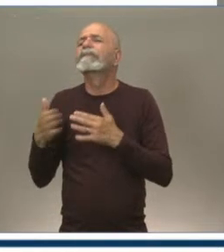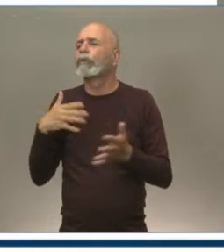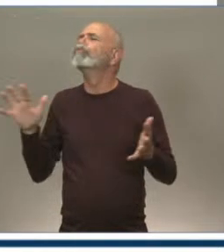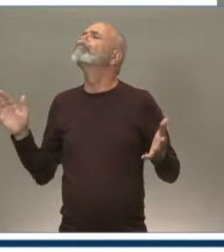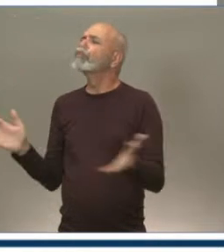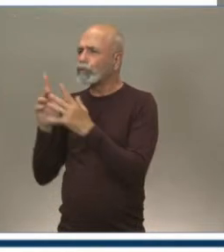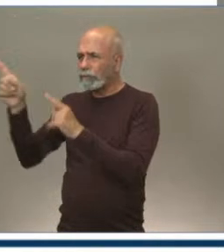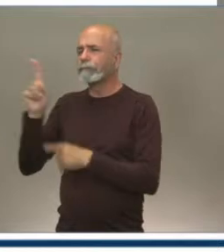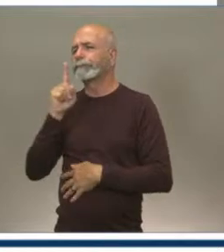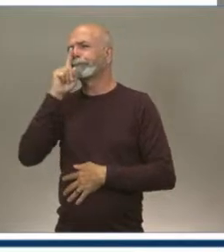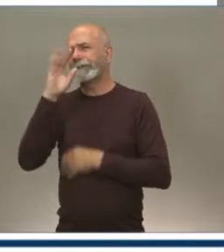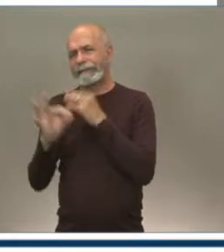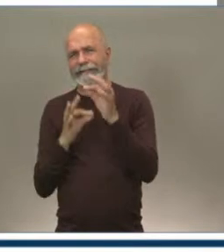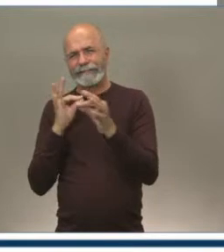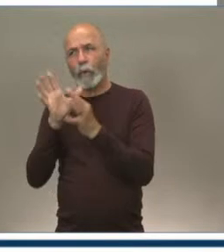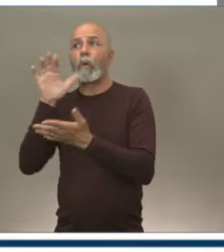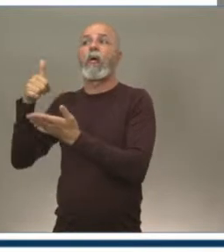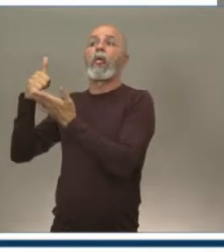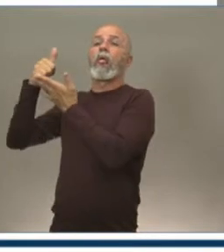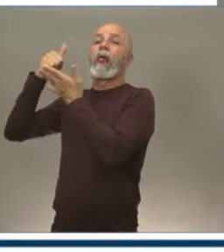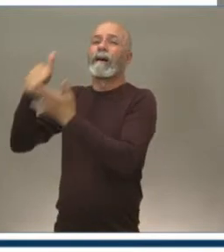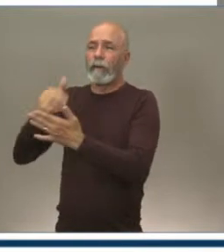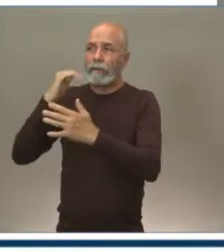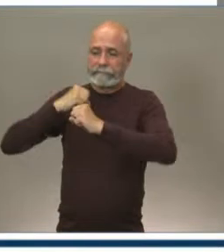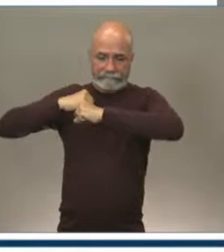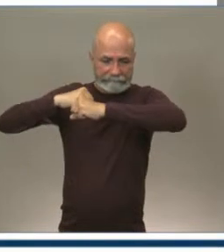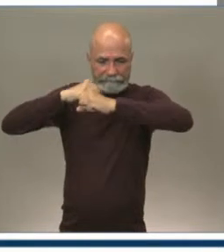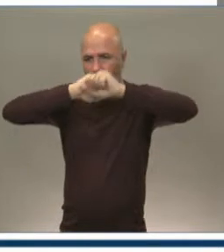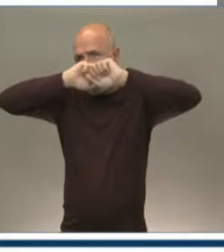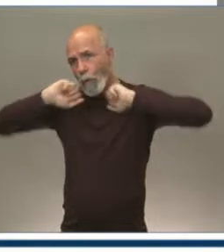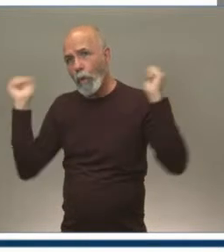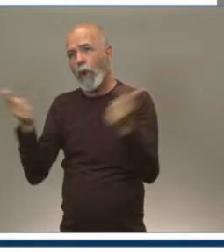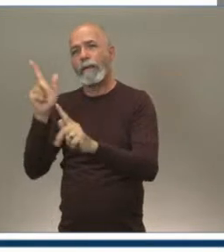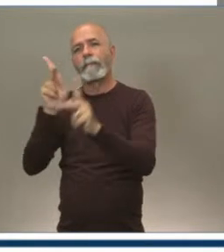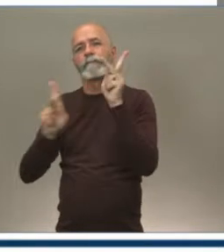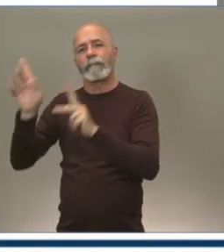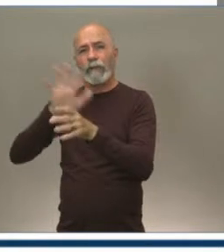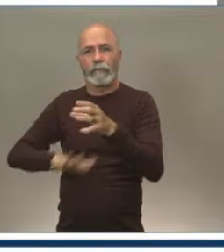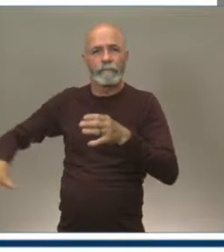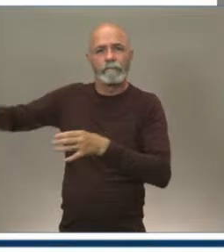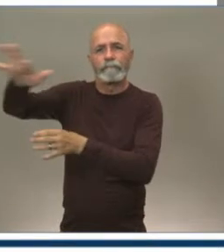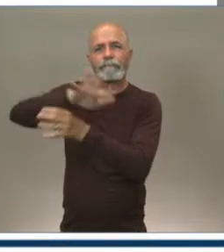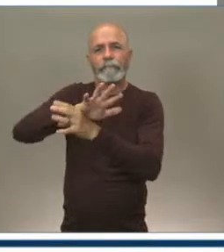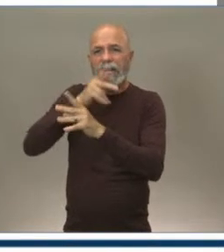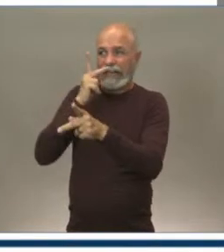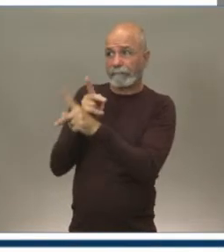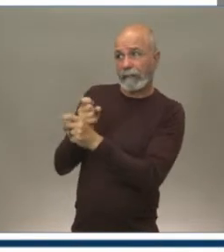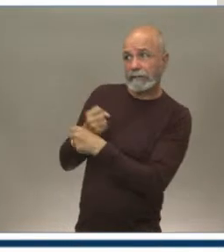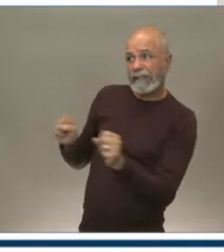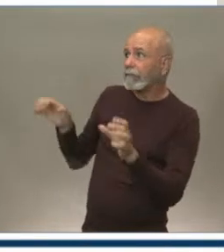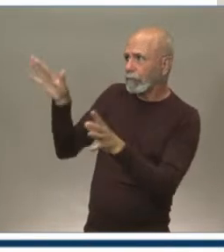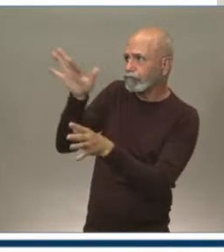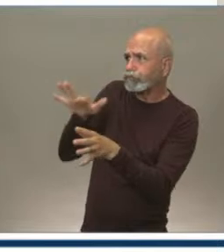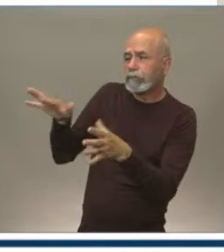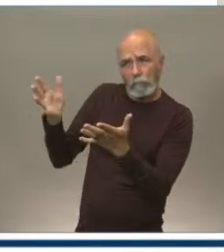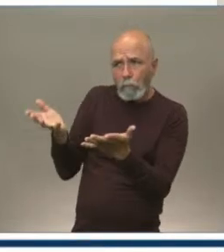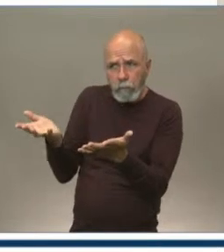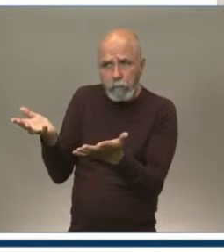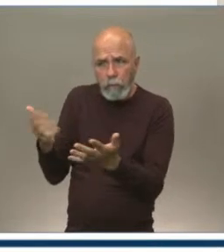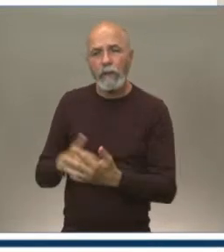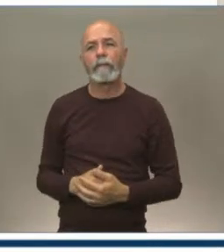do your part to help help us understand what's happening in your community and keep your community safe. Go ahead with your follow-up,